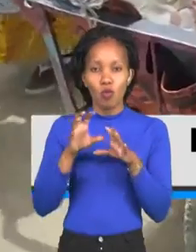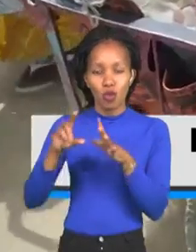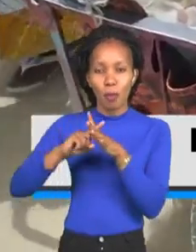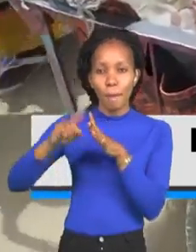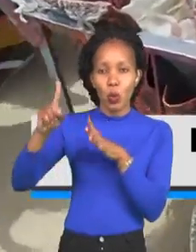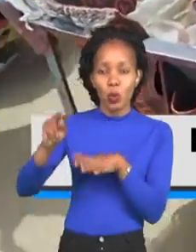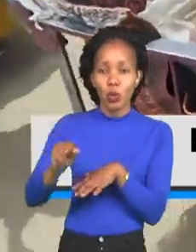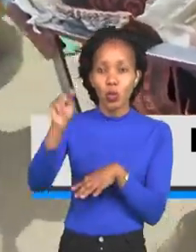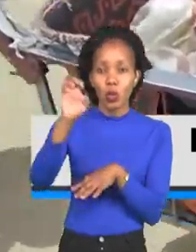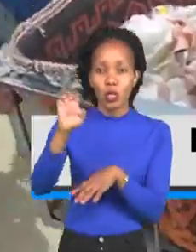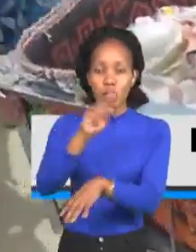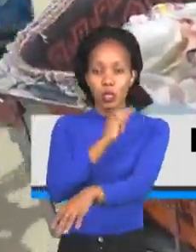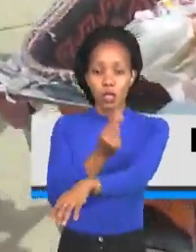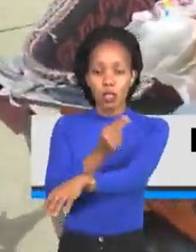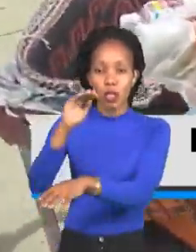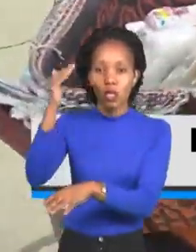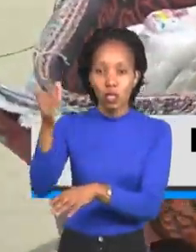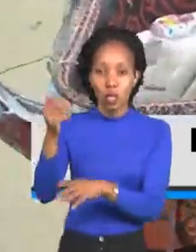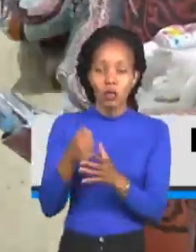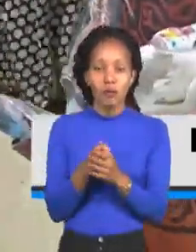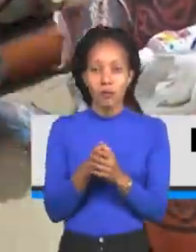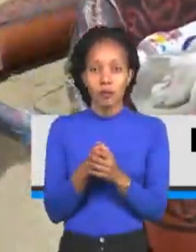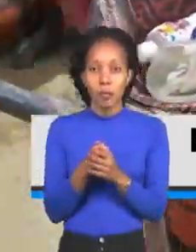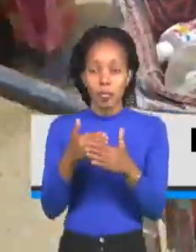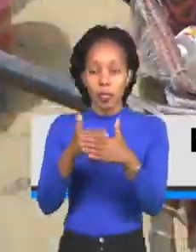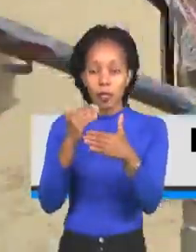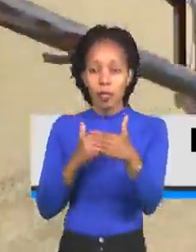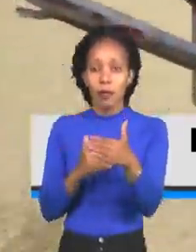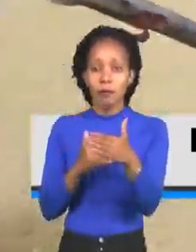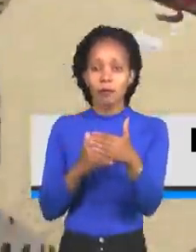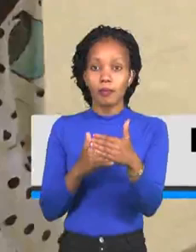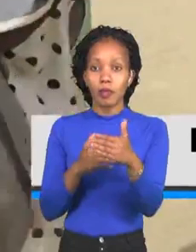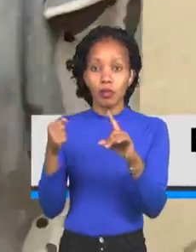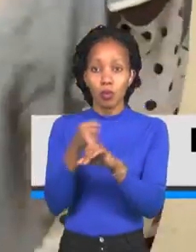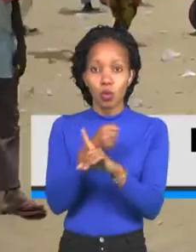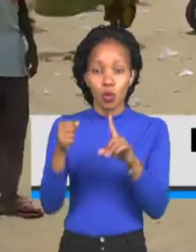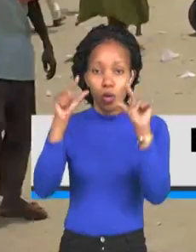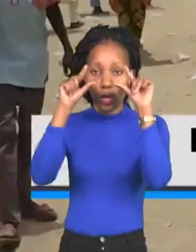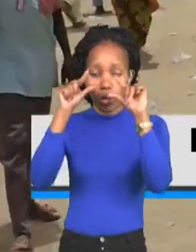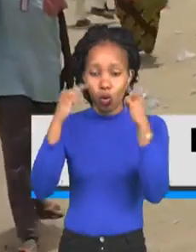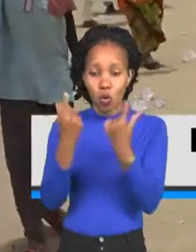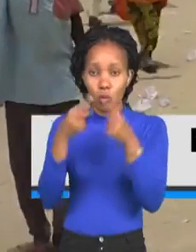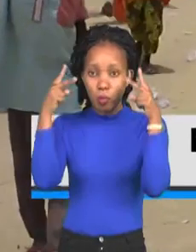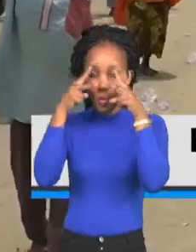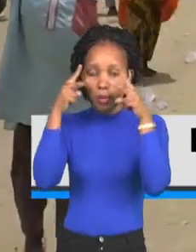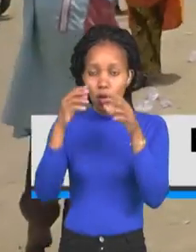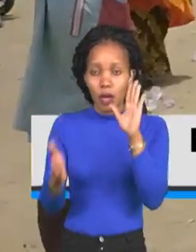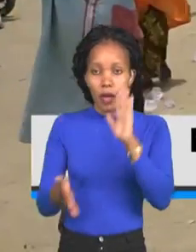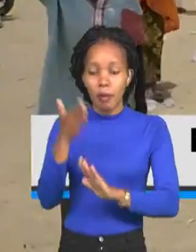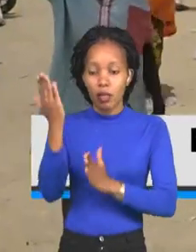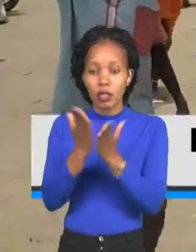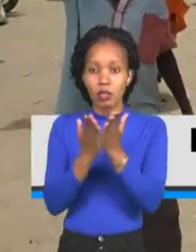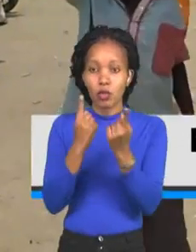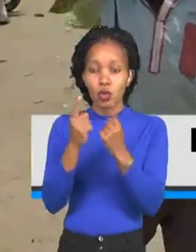to the northeastern Nigerian city of Maiduguri ahead of a major offensive against Boko Haram, emergency services and residents